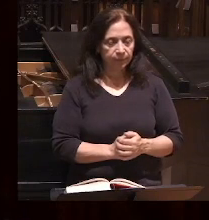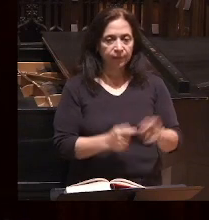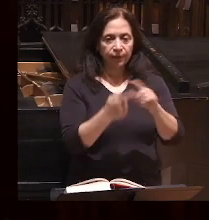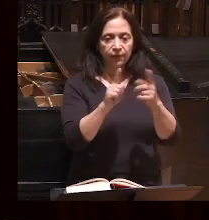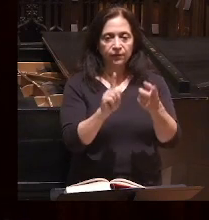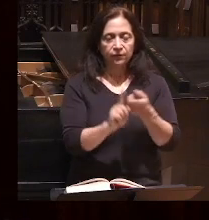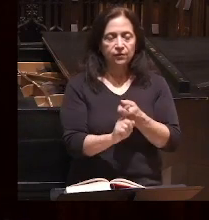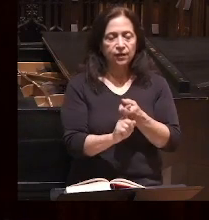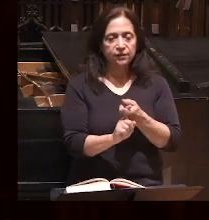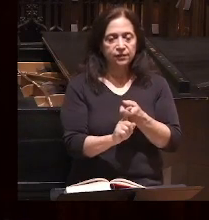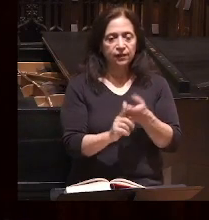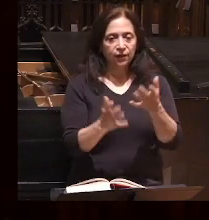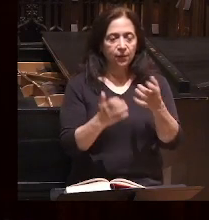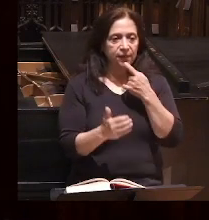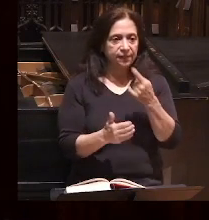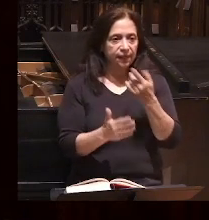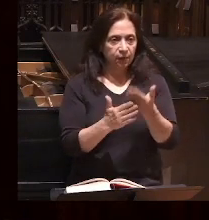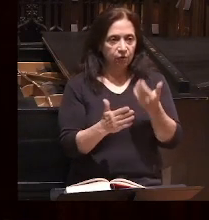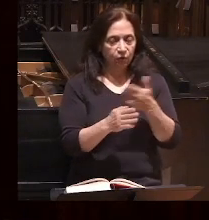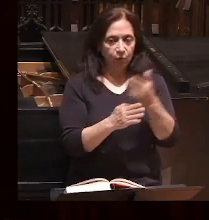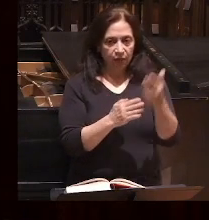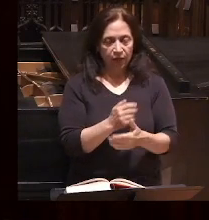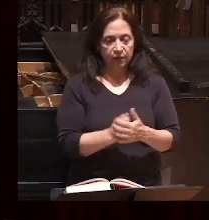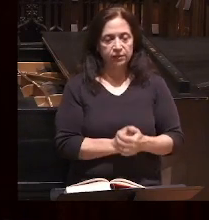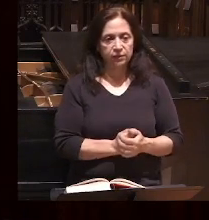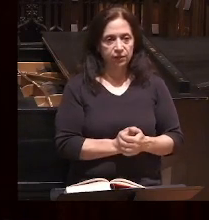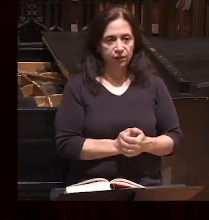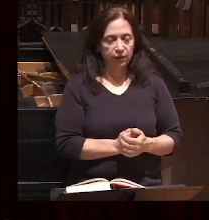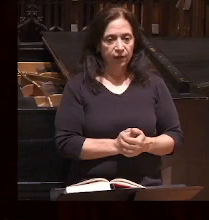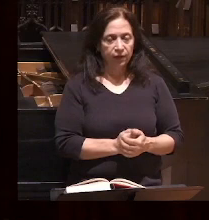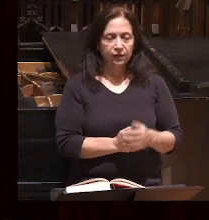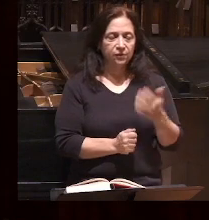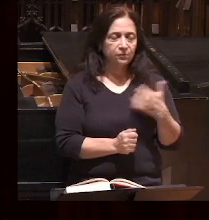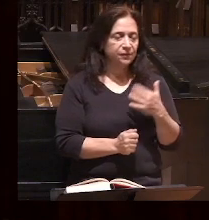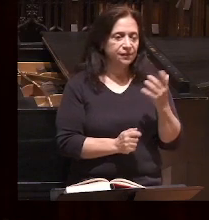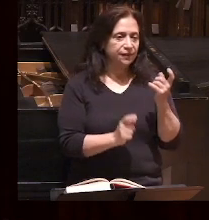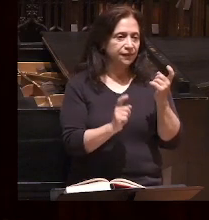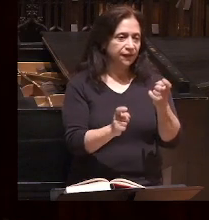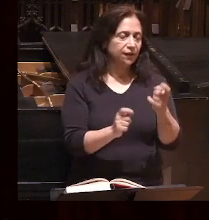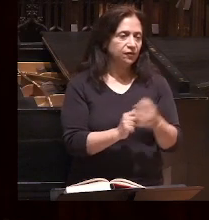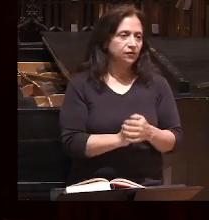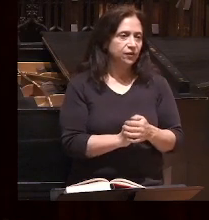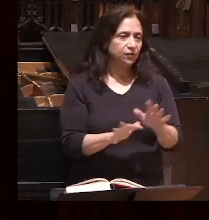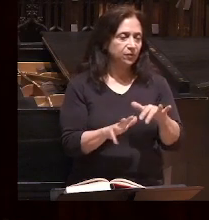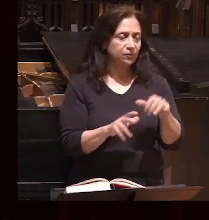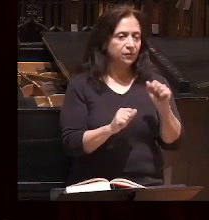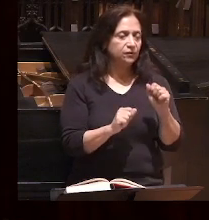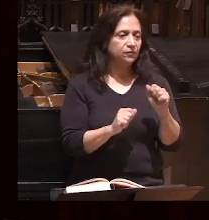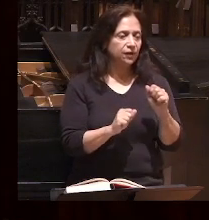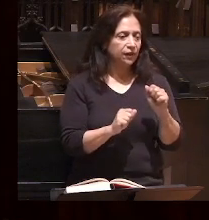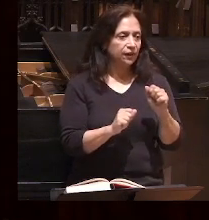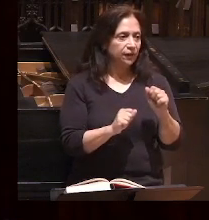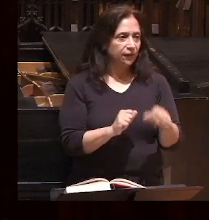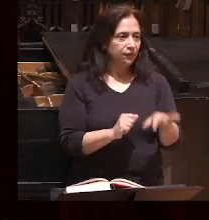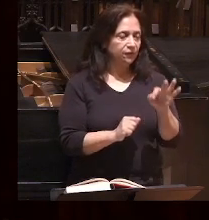Friends, I'm just going to say before we close, what a gift to walk off and need to find